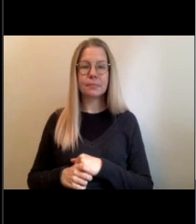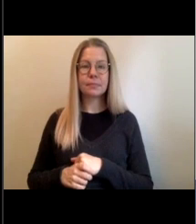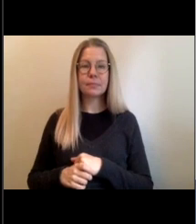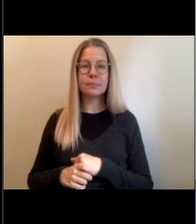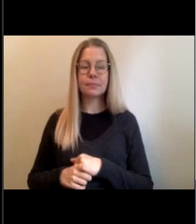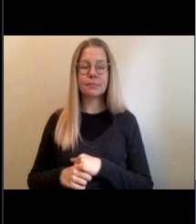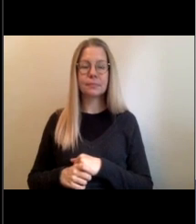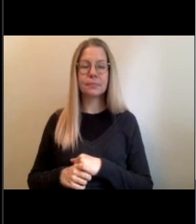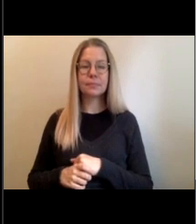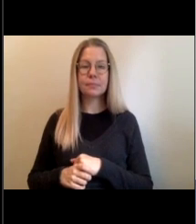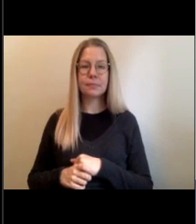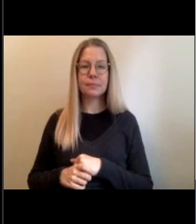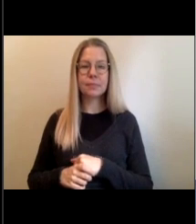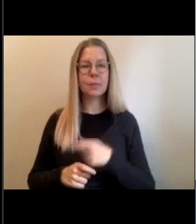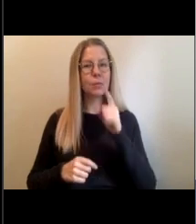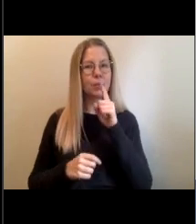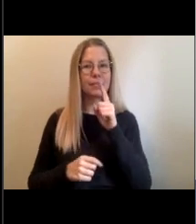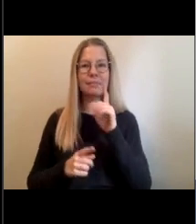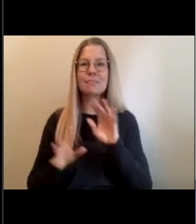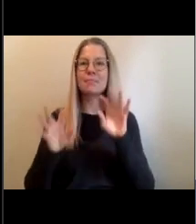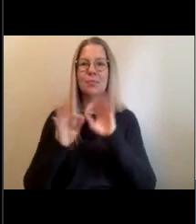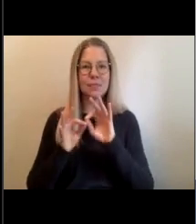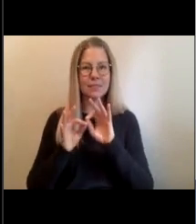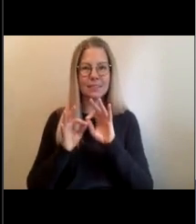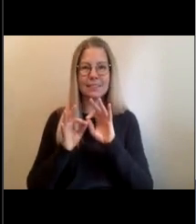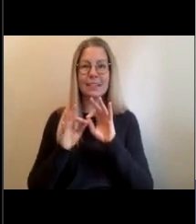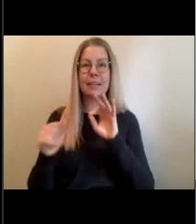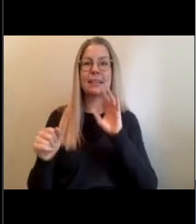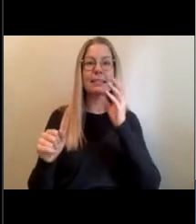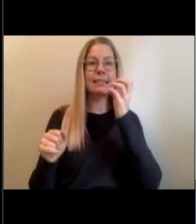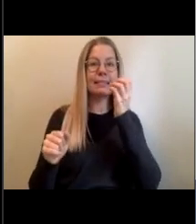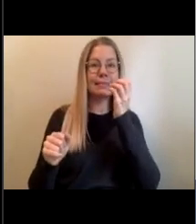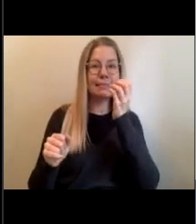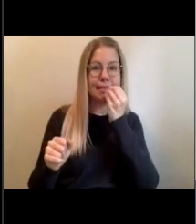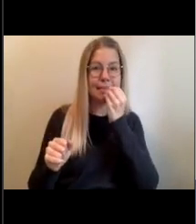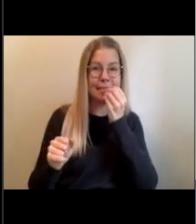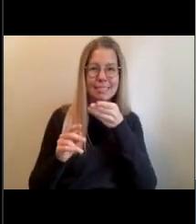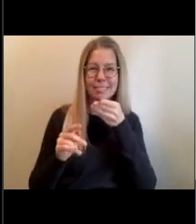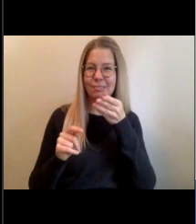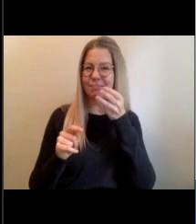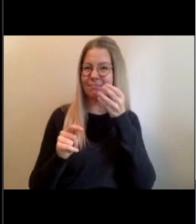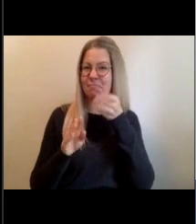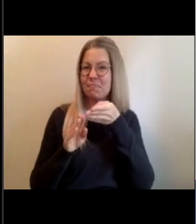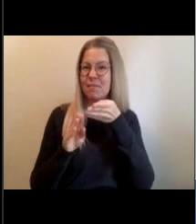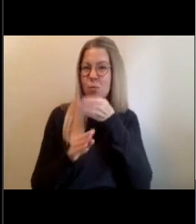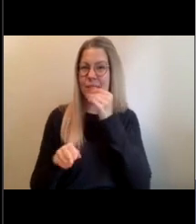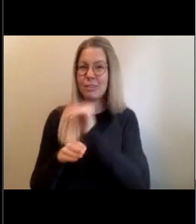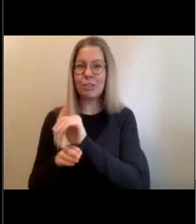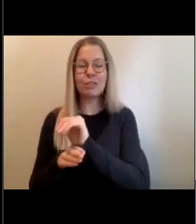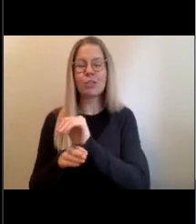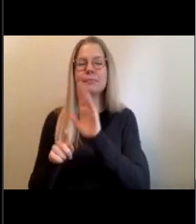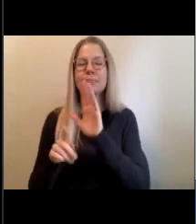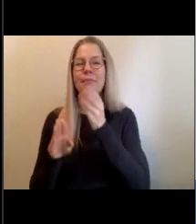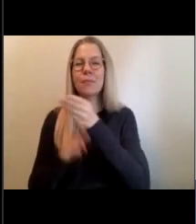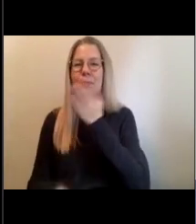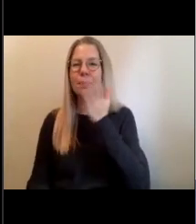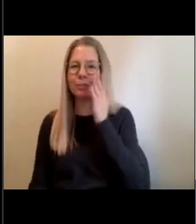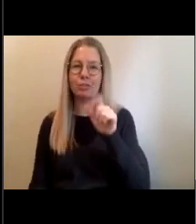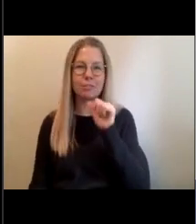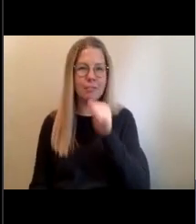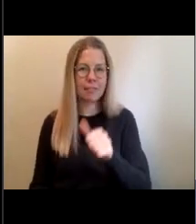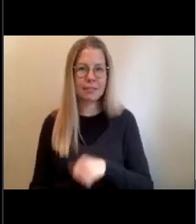separate eating food from our nighttime sleeping. And so a key message here is that you need to